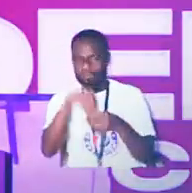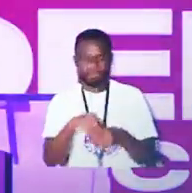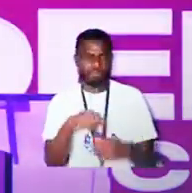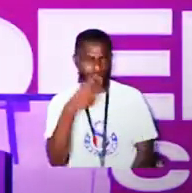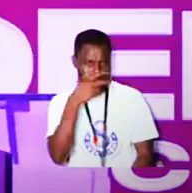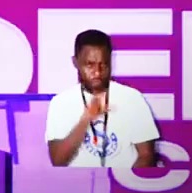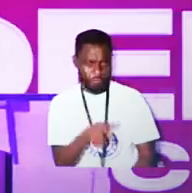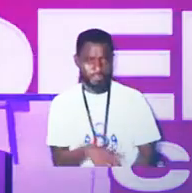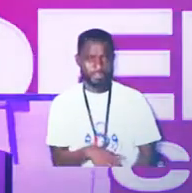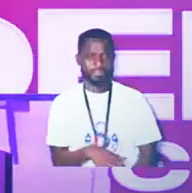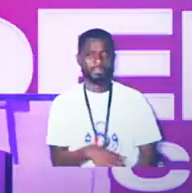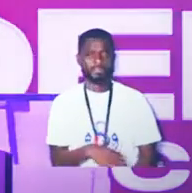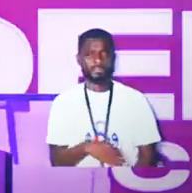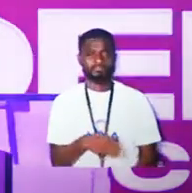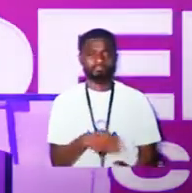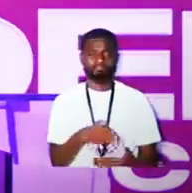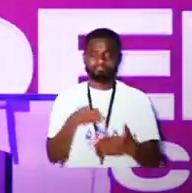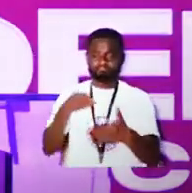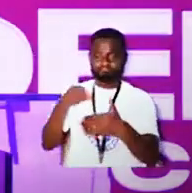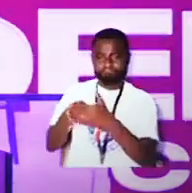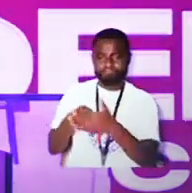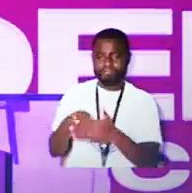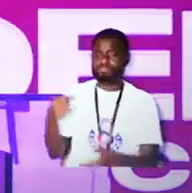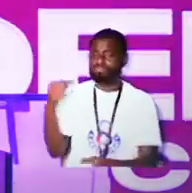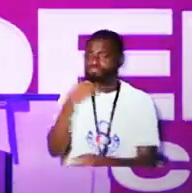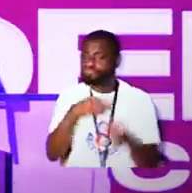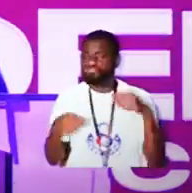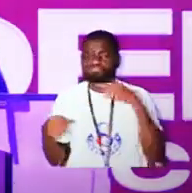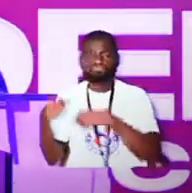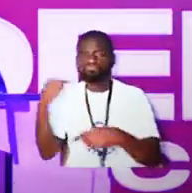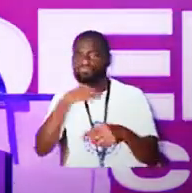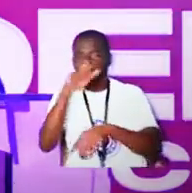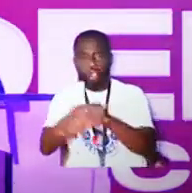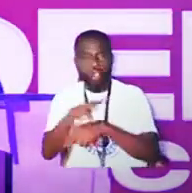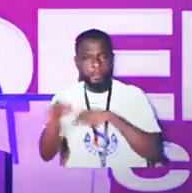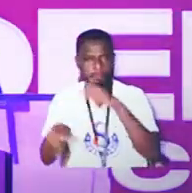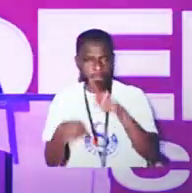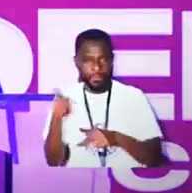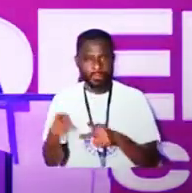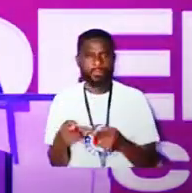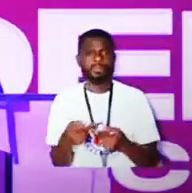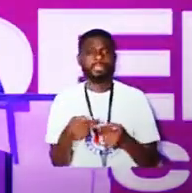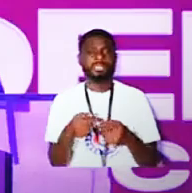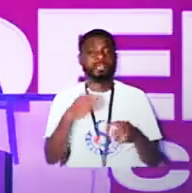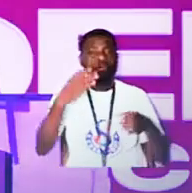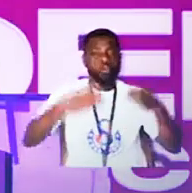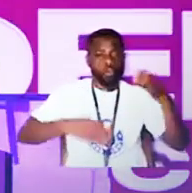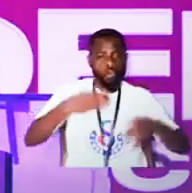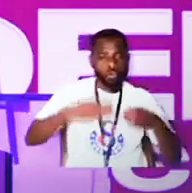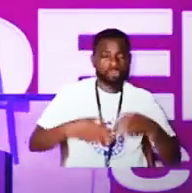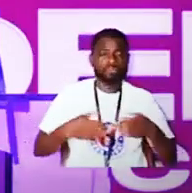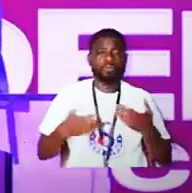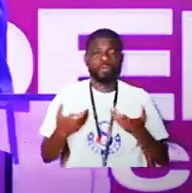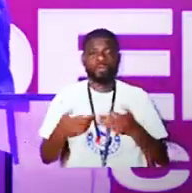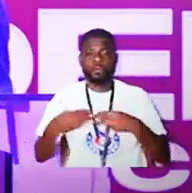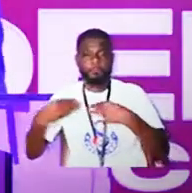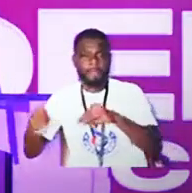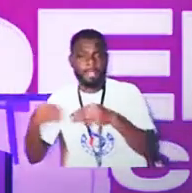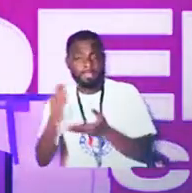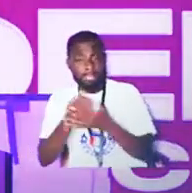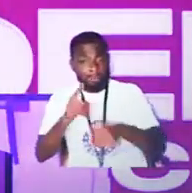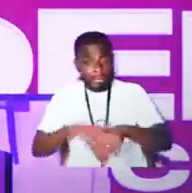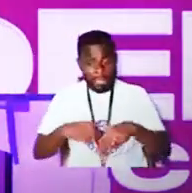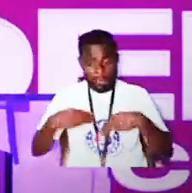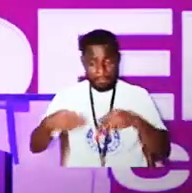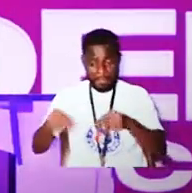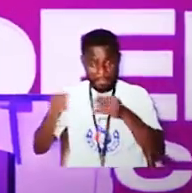judgment, whether at the market or at the court, is corruption. Sometimes this market woman,